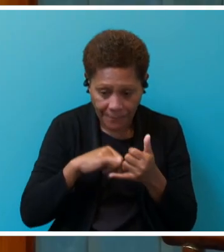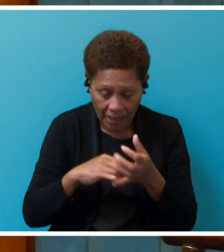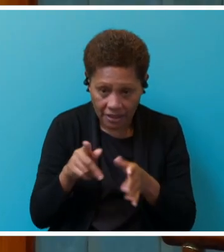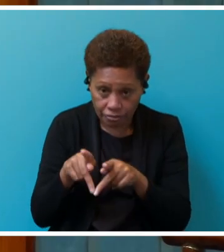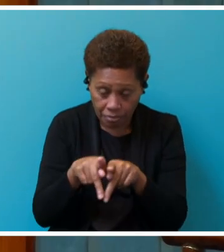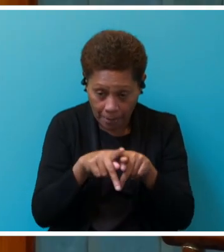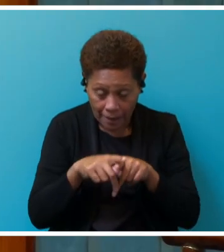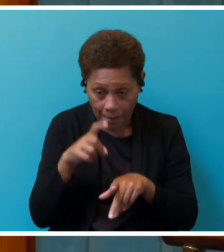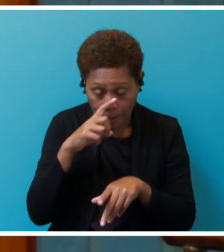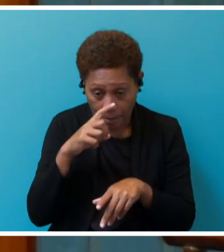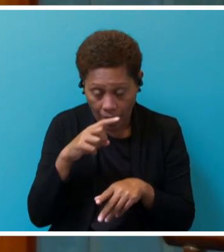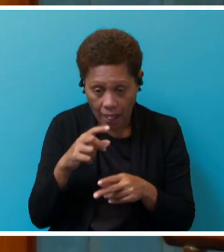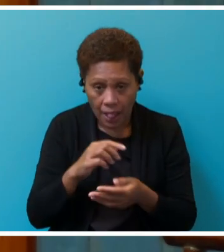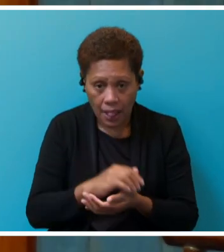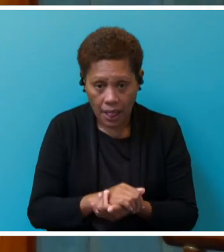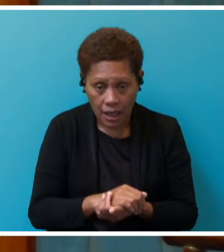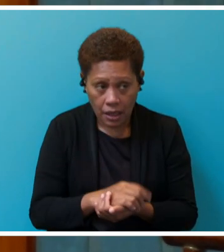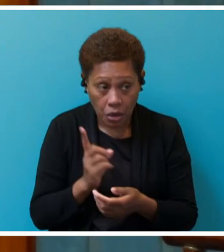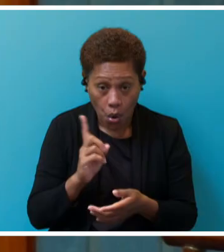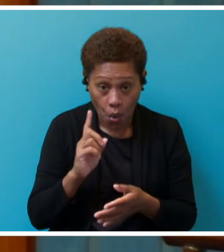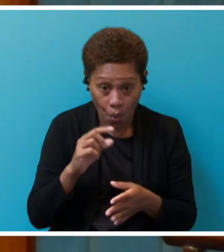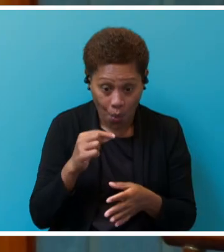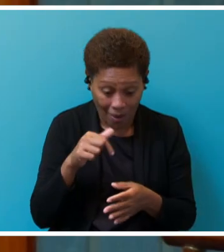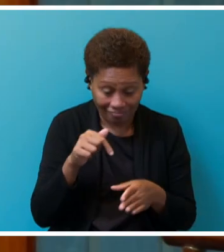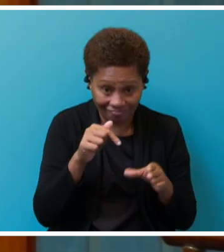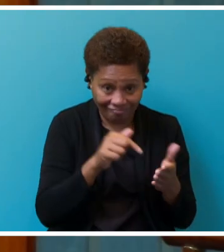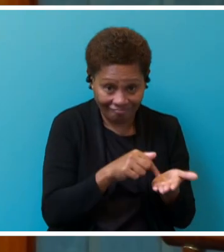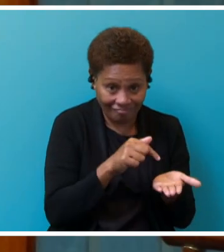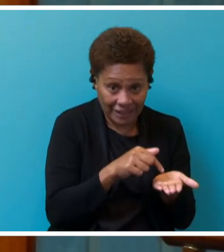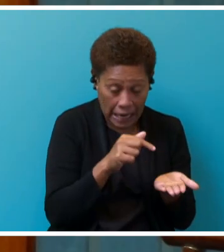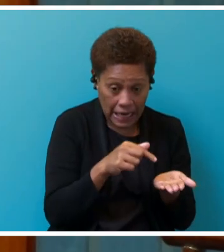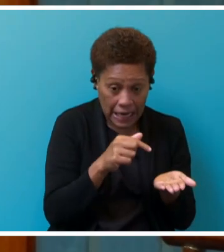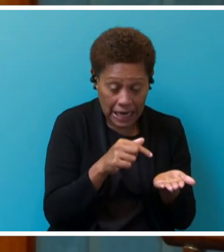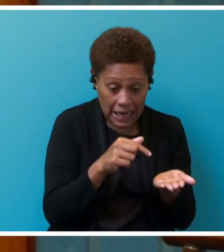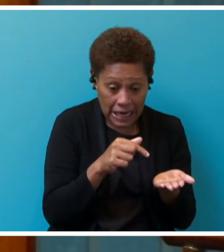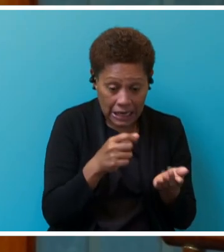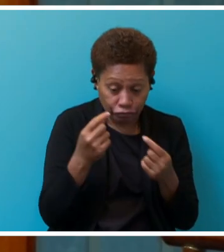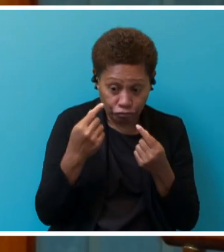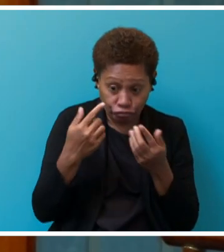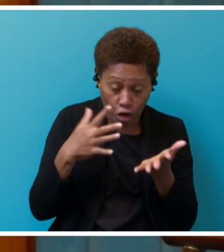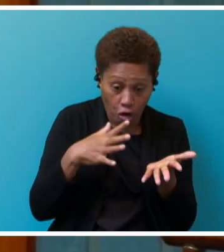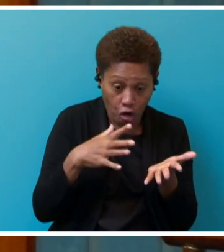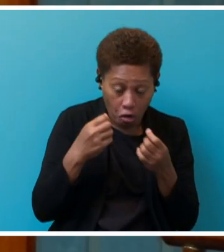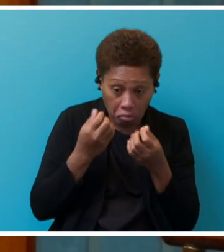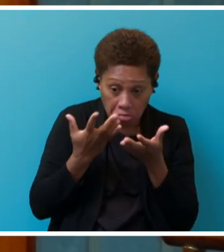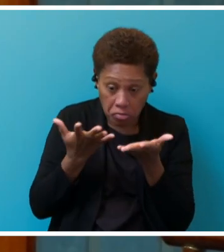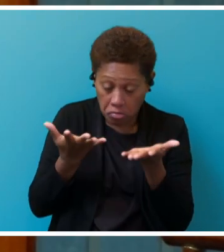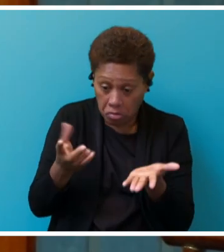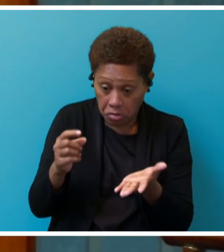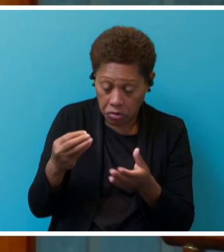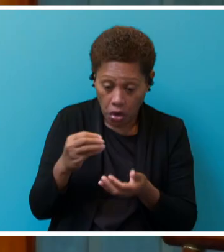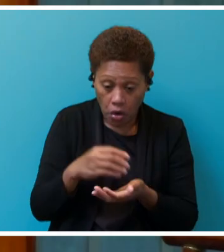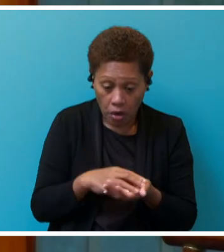the planet. What makes this initiative stand out is its commitment to